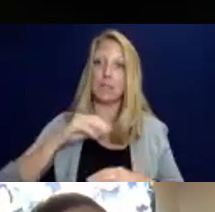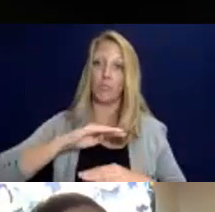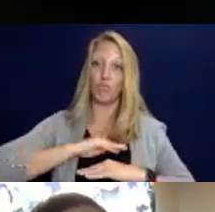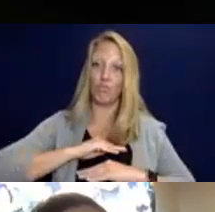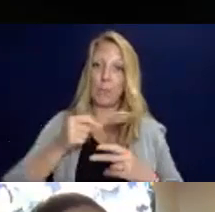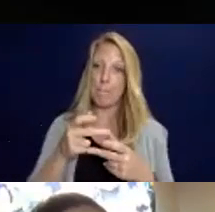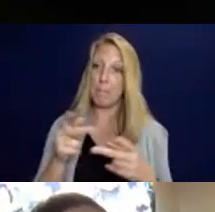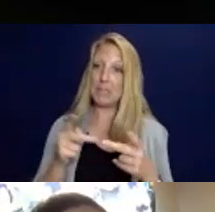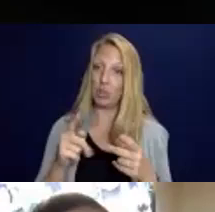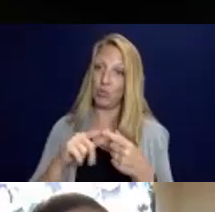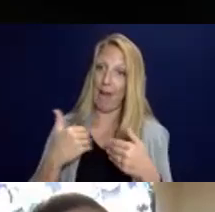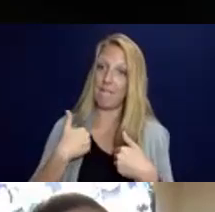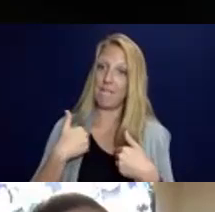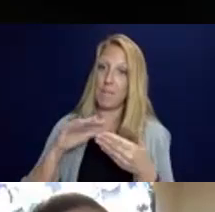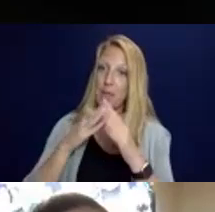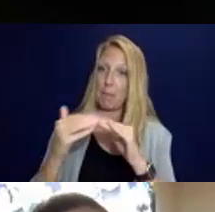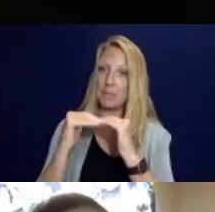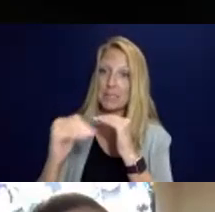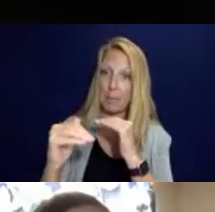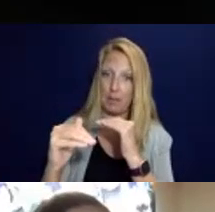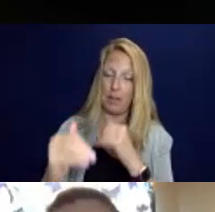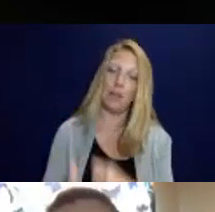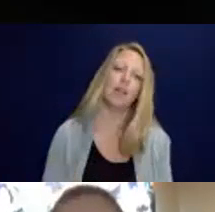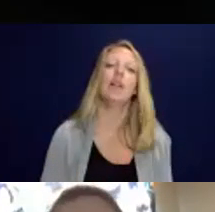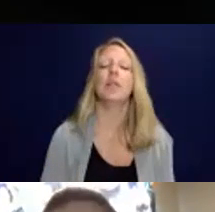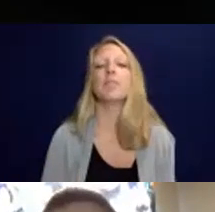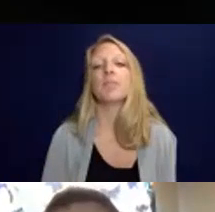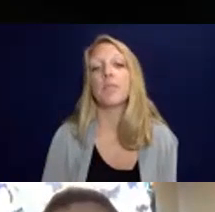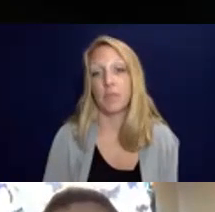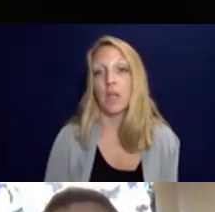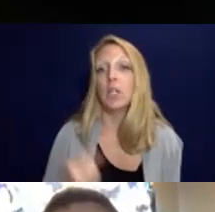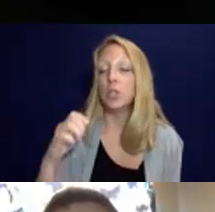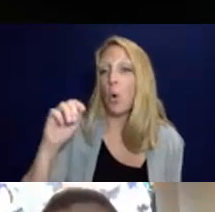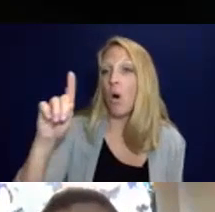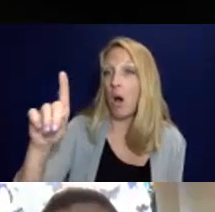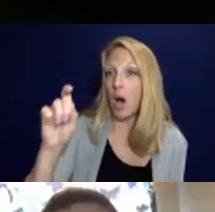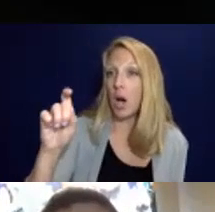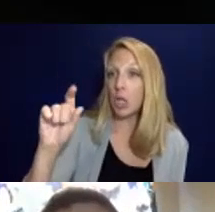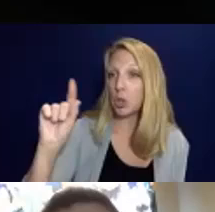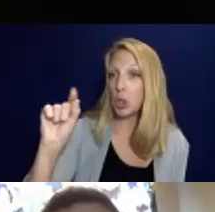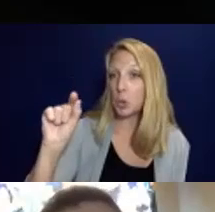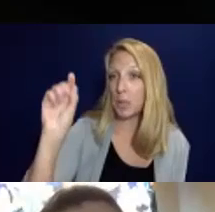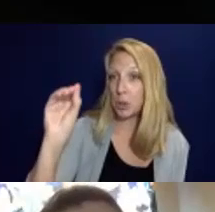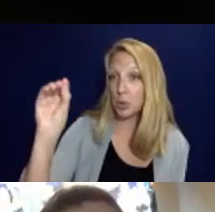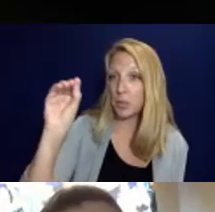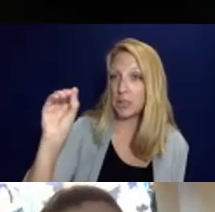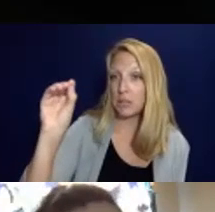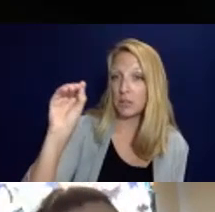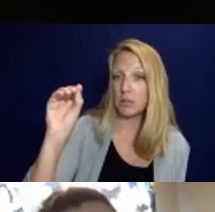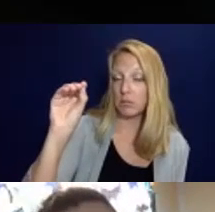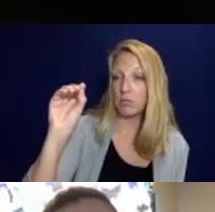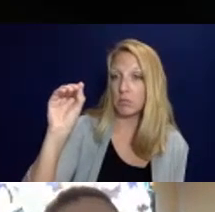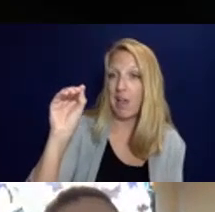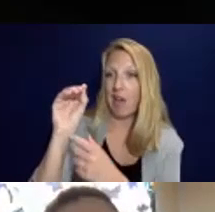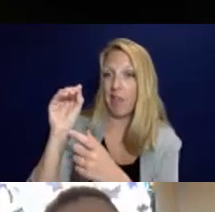have and be stable, okay? So 120 degrees for the AB3 is the